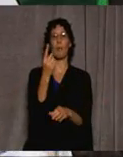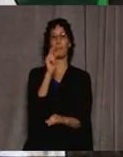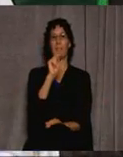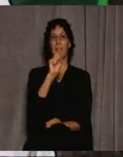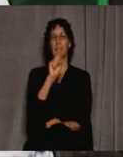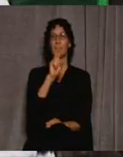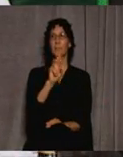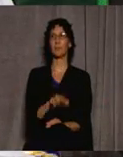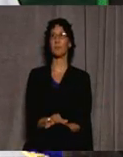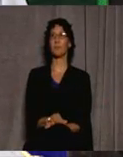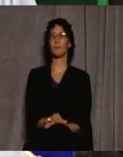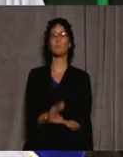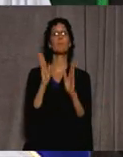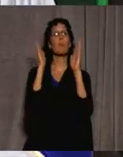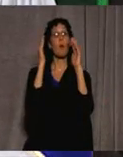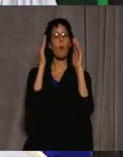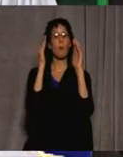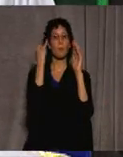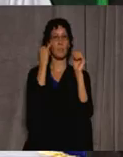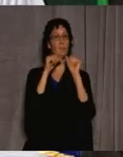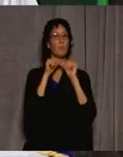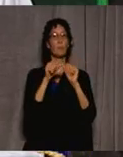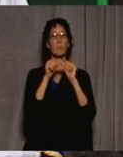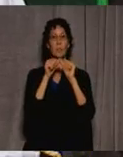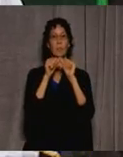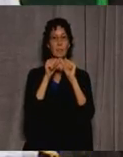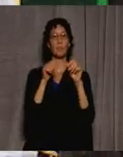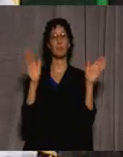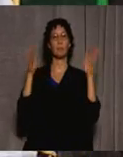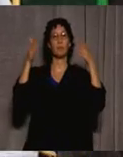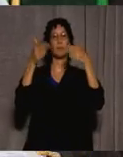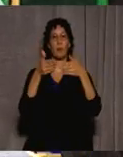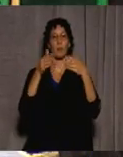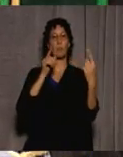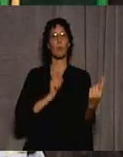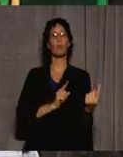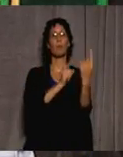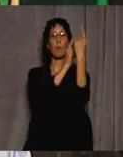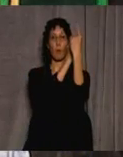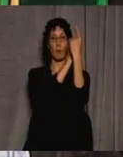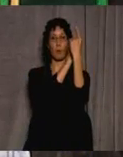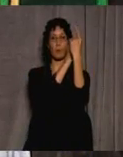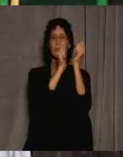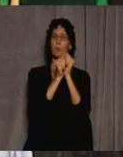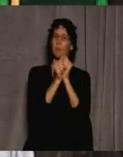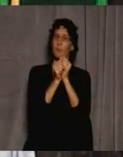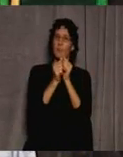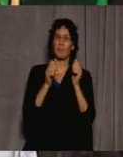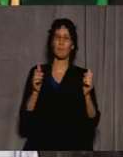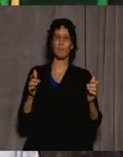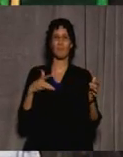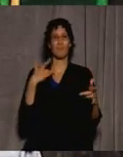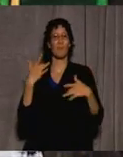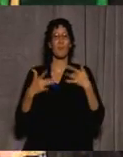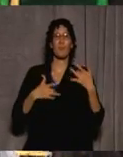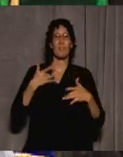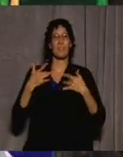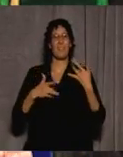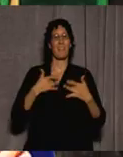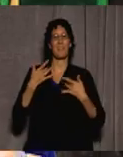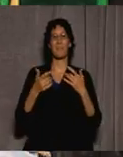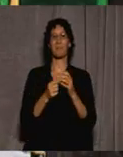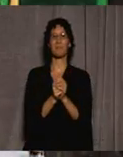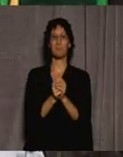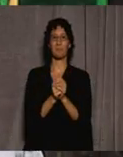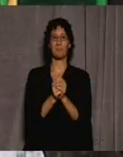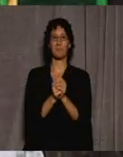Hopefully, by continuing to focus on your goals with enthusiasm, and that